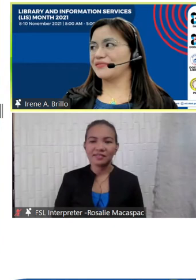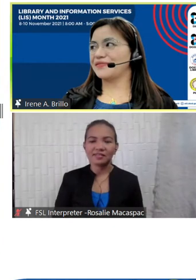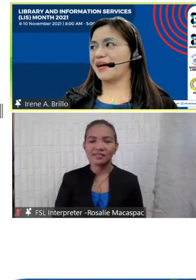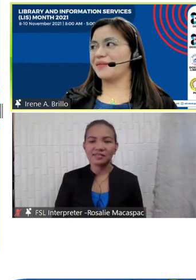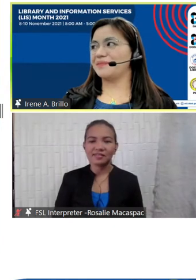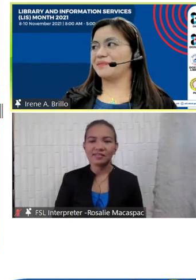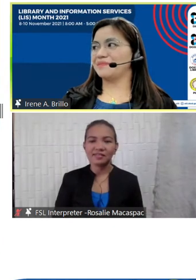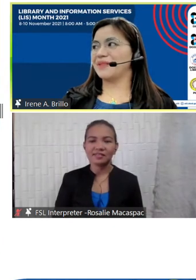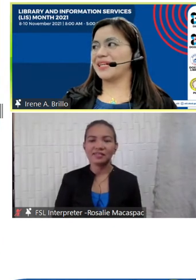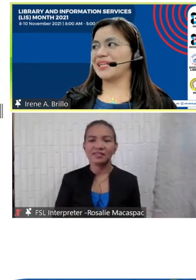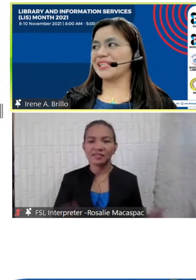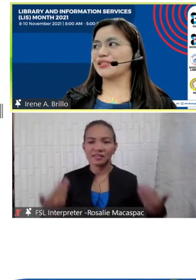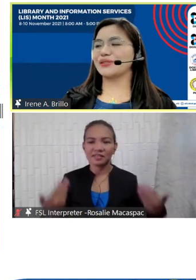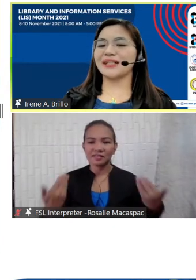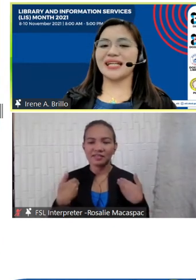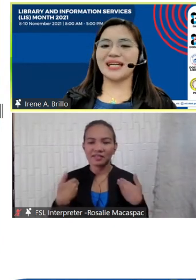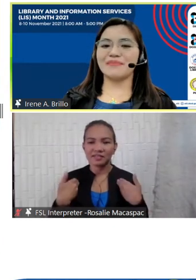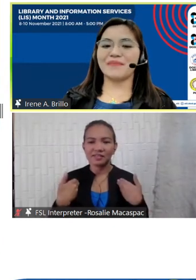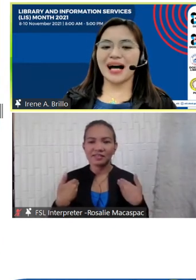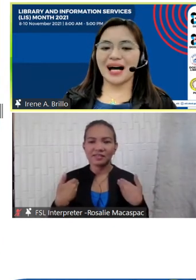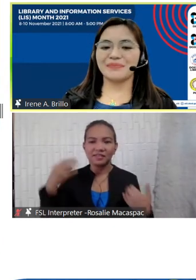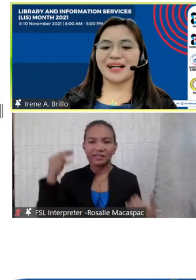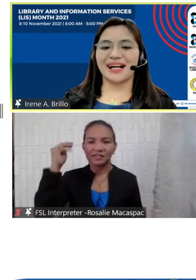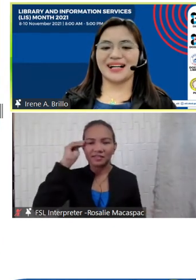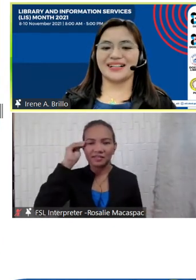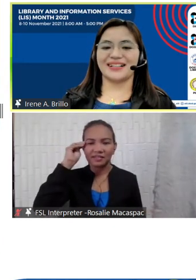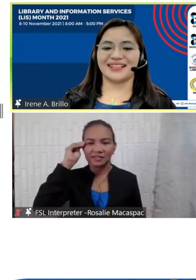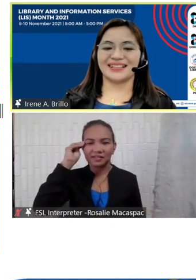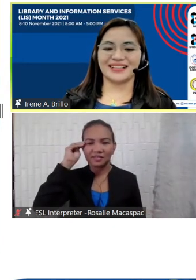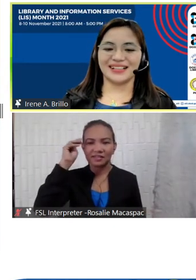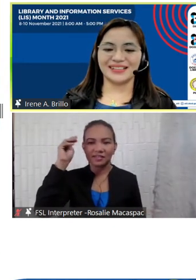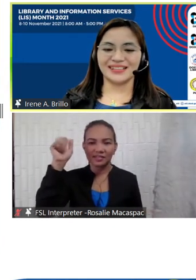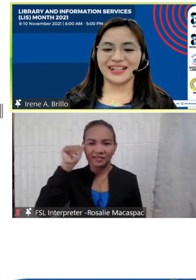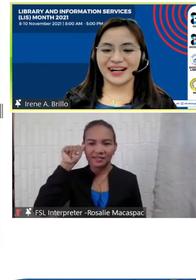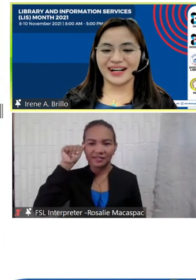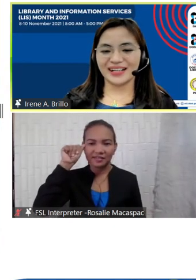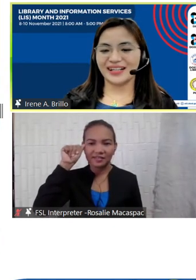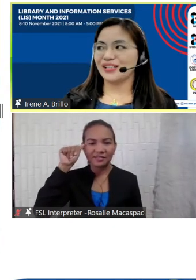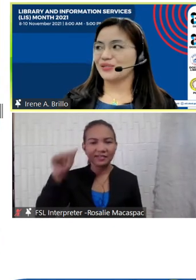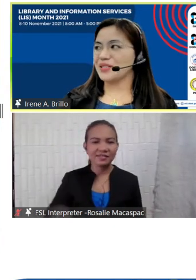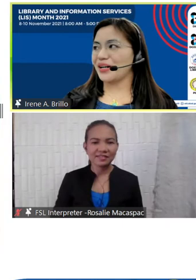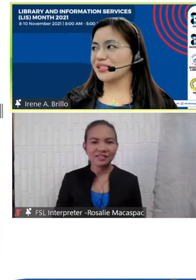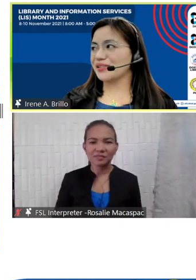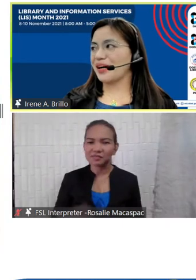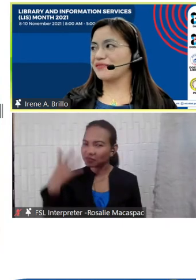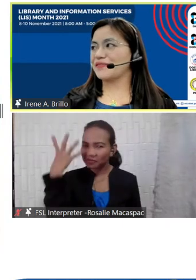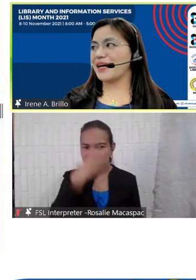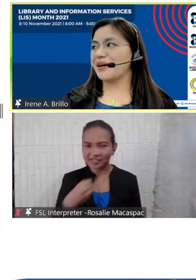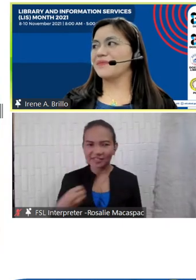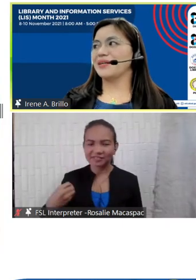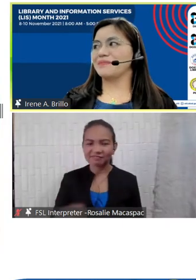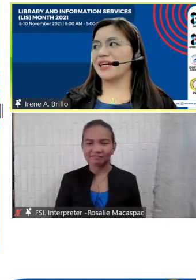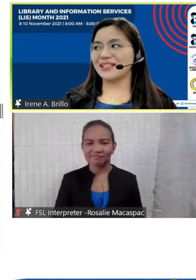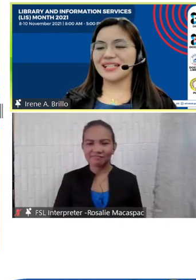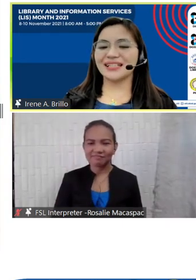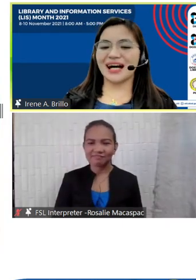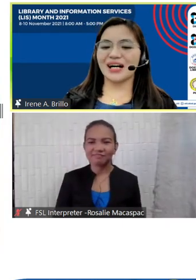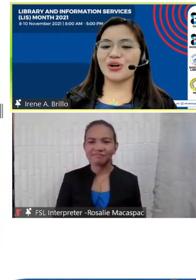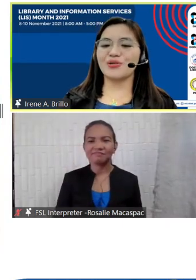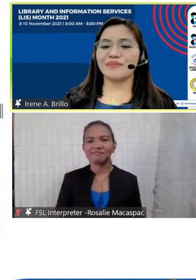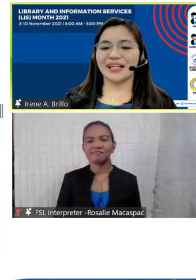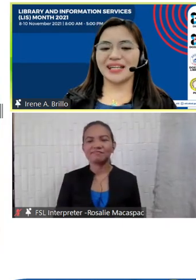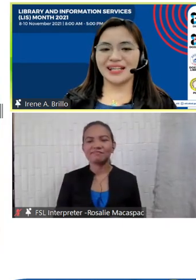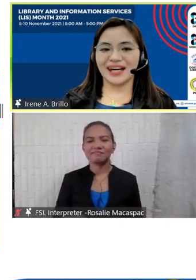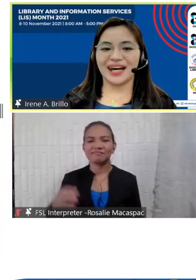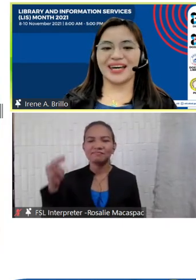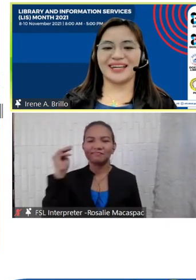We have from Miguelito E. Maaba. Ganda. We also have from Mihilita